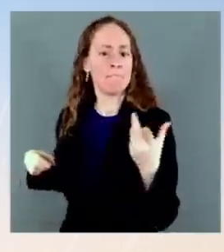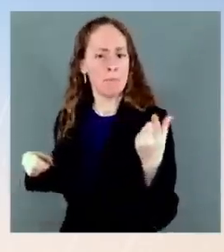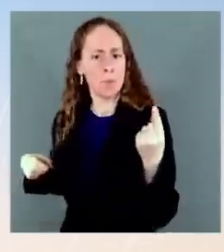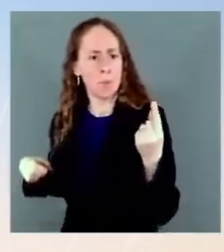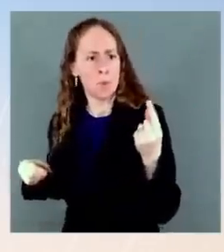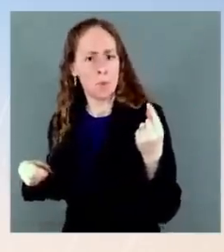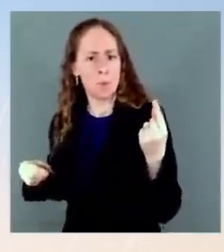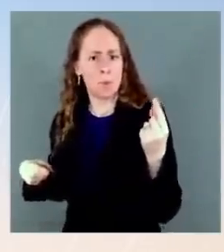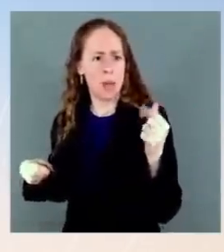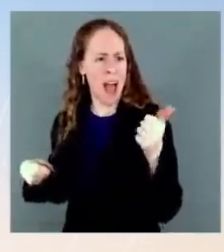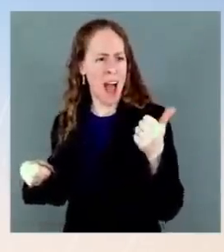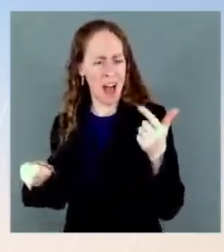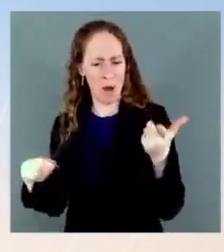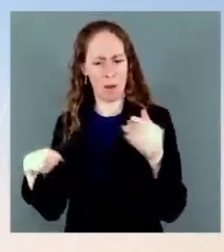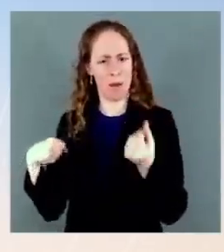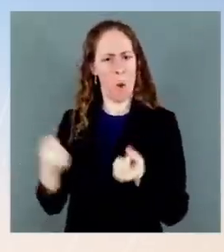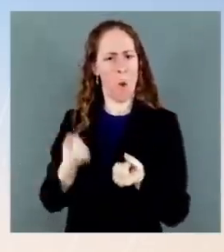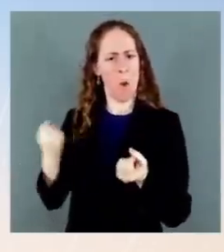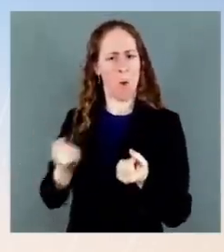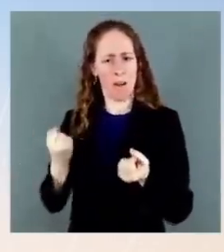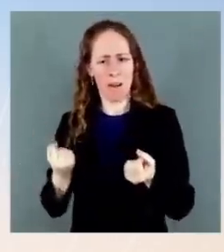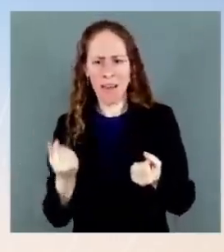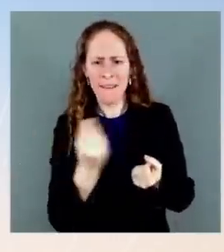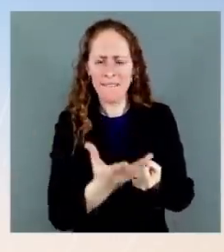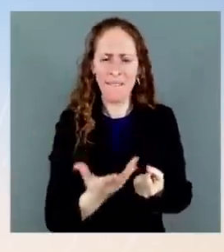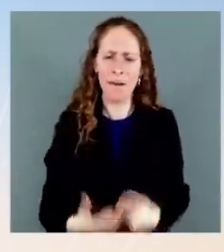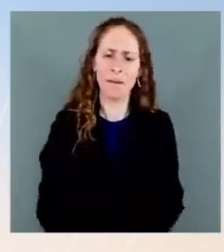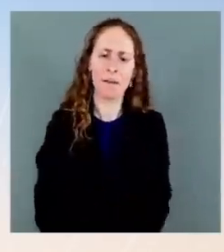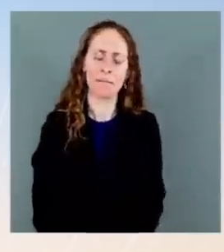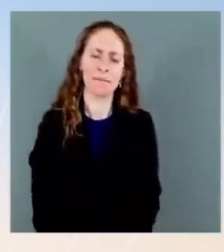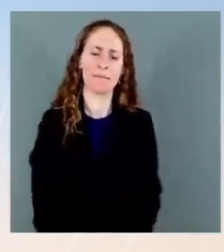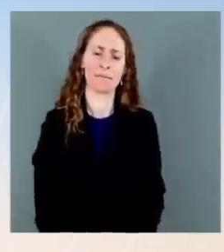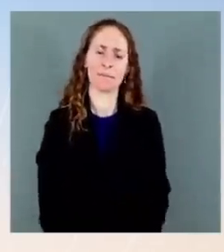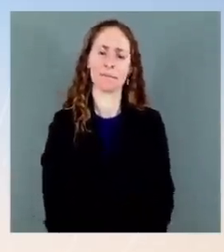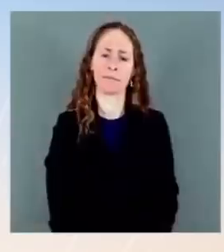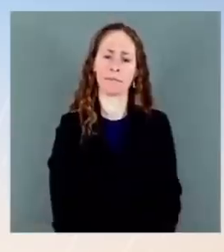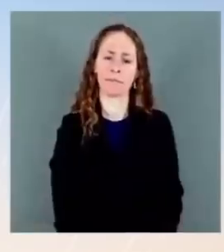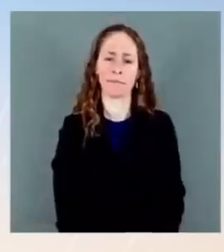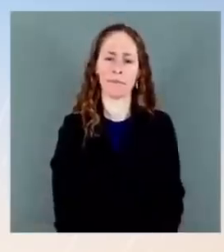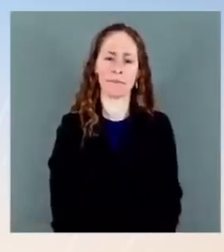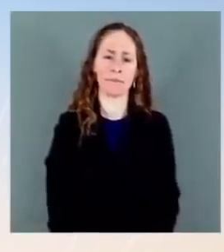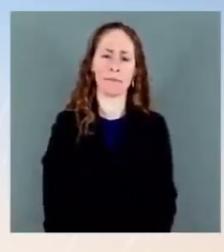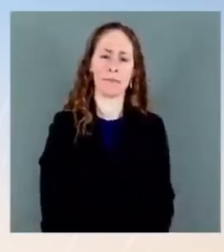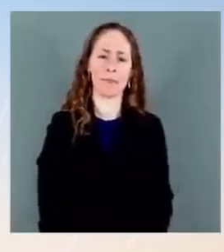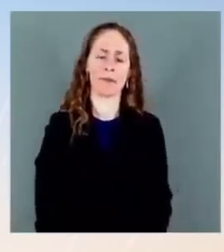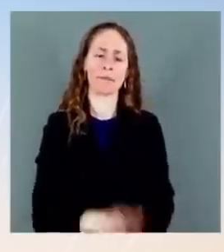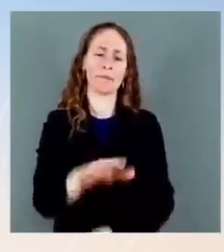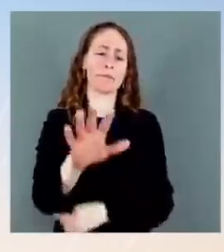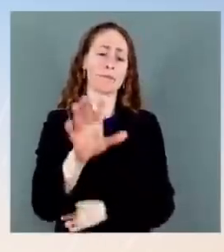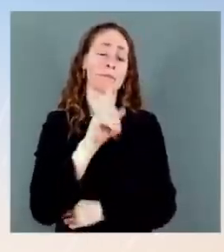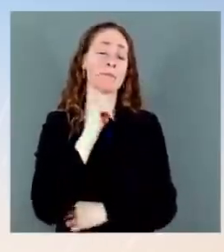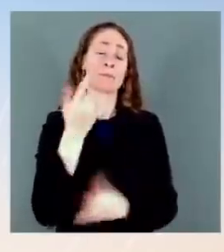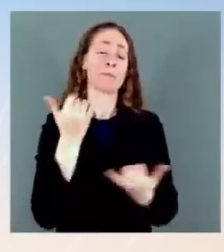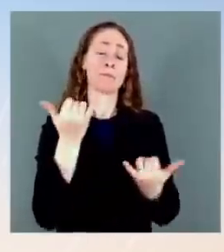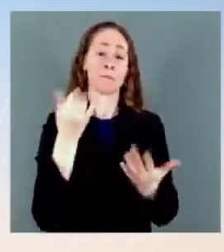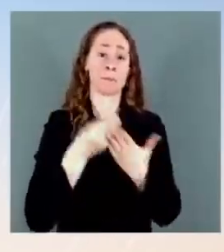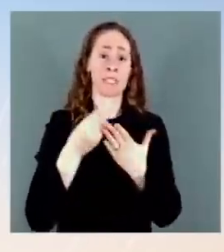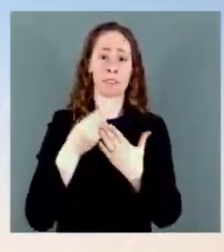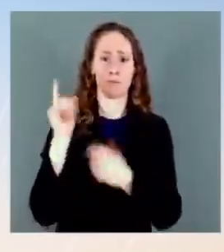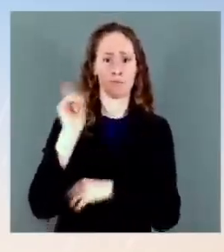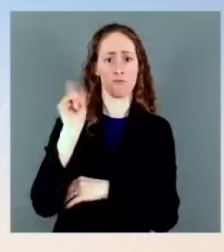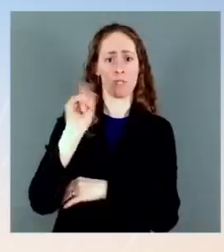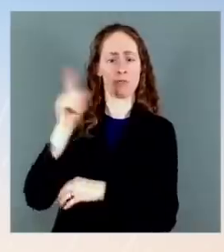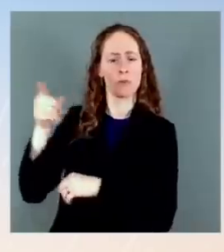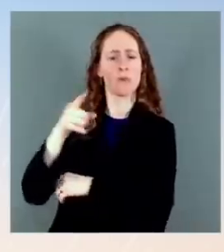the Taliban, I think, as many of you know. But let me outline for you why that is. They're located in certain financial institutions in the